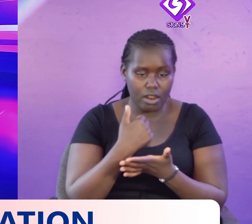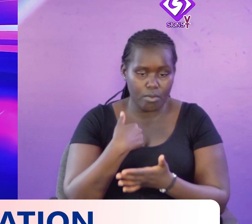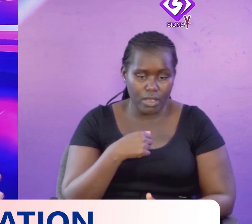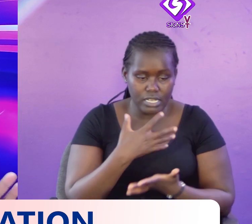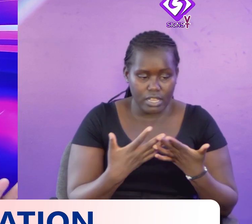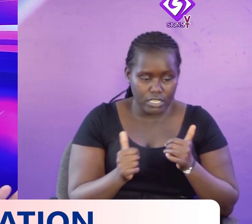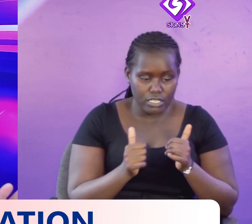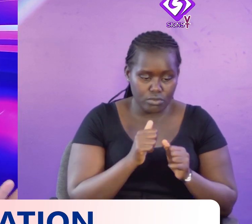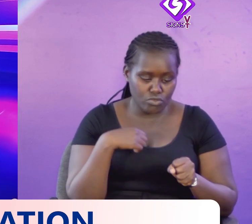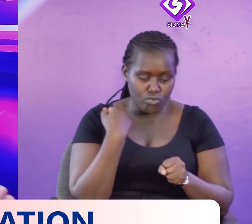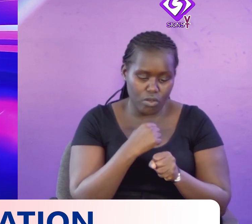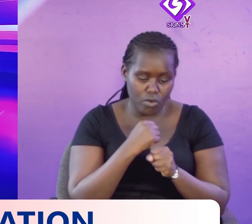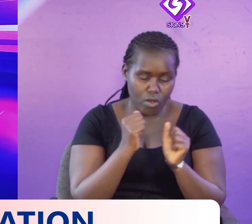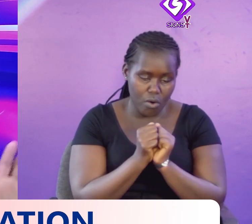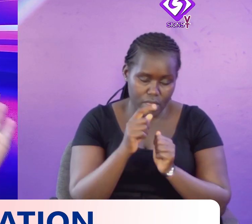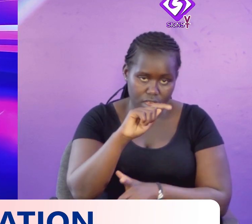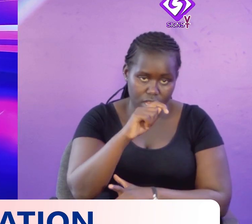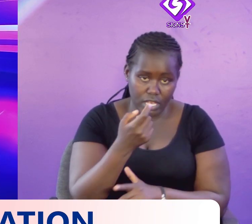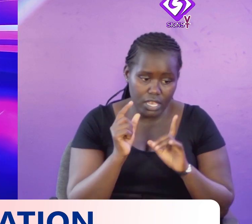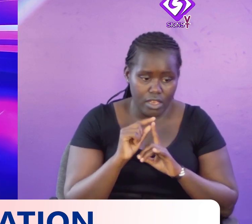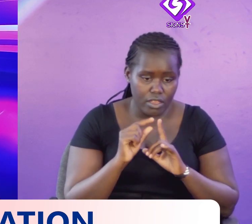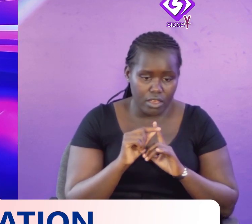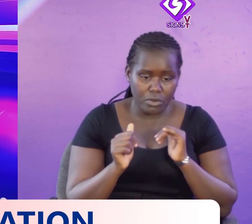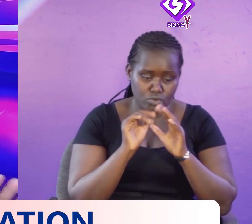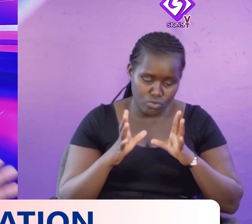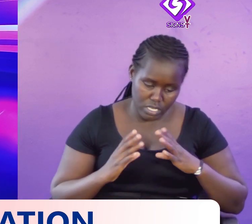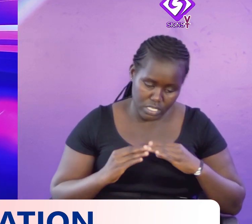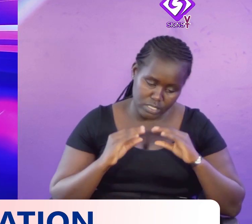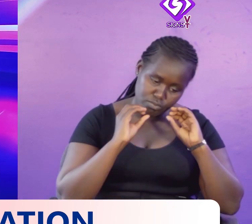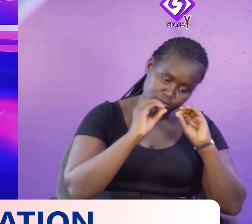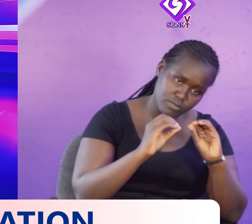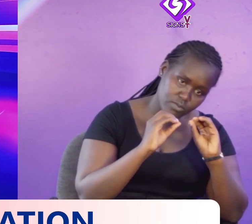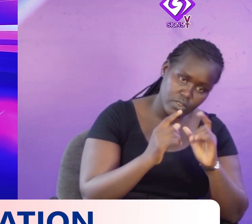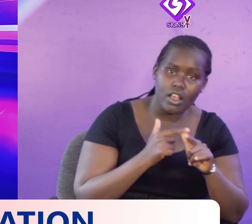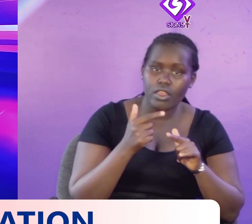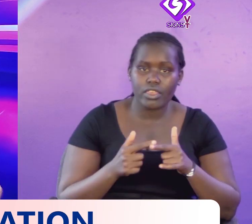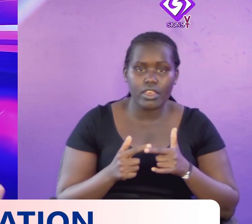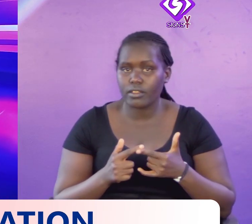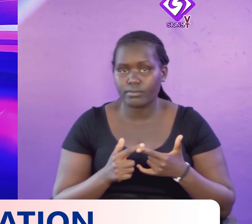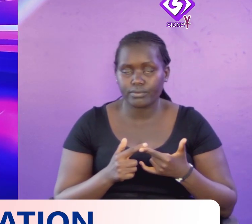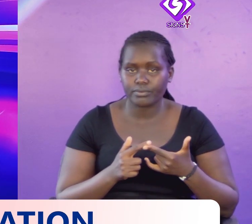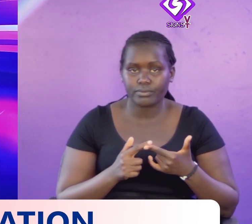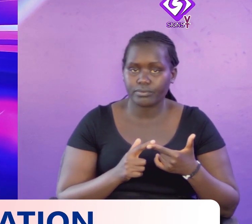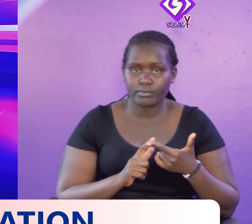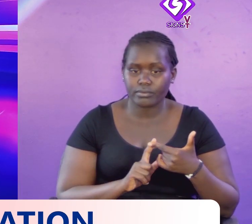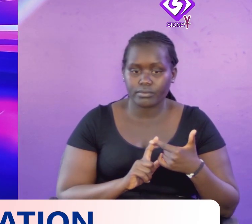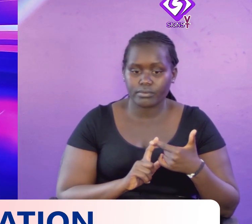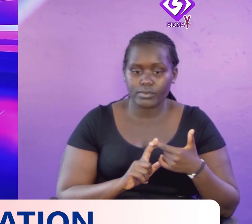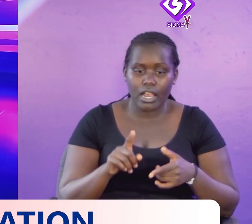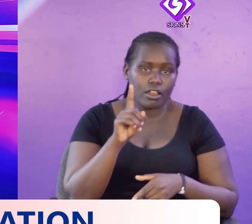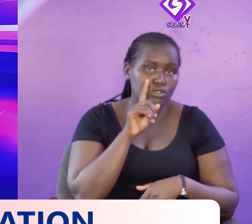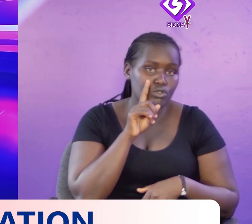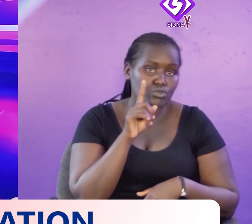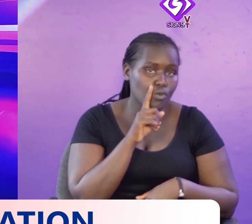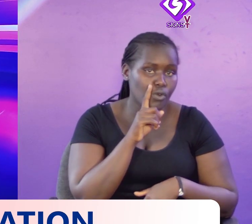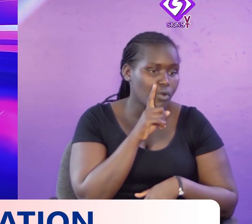that we don't work with in Kenya. Those are the words we don't embrace. We are not calling a spade and a spoon a spoon. Then tomorrow,